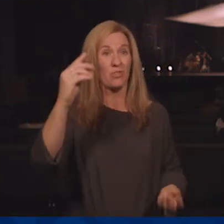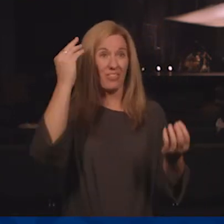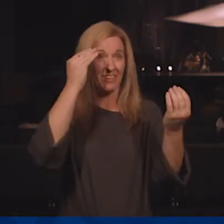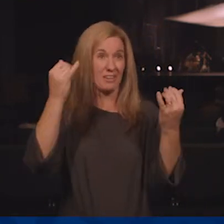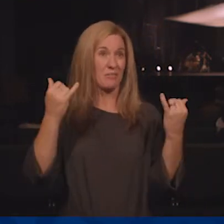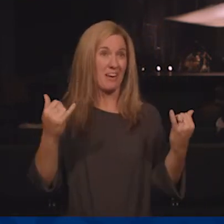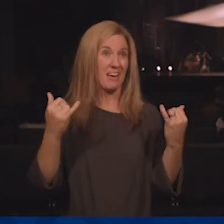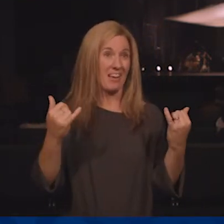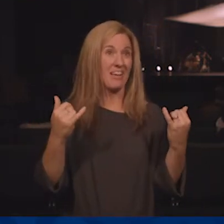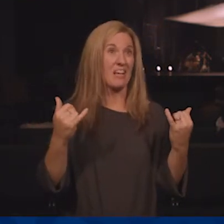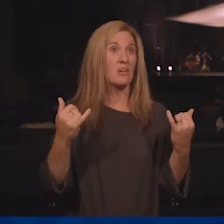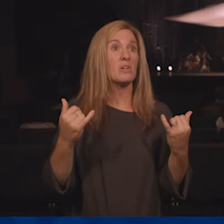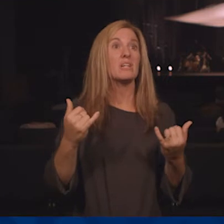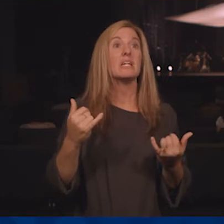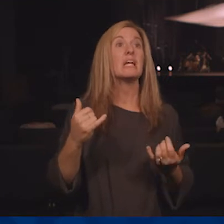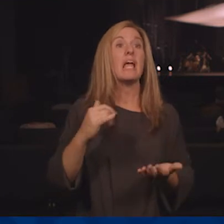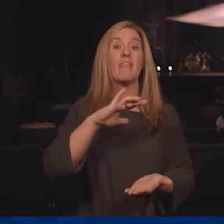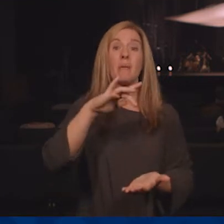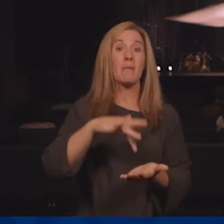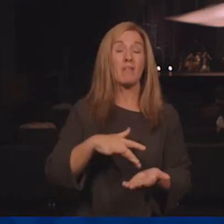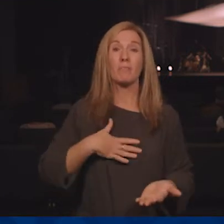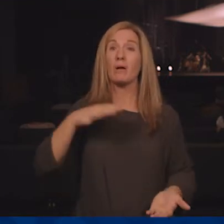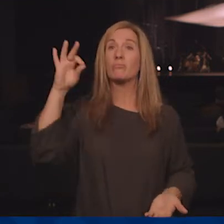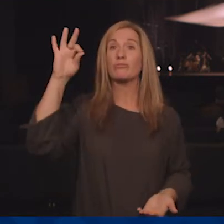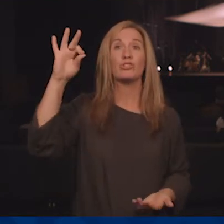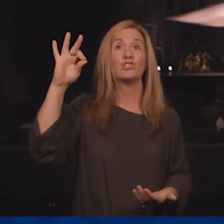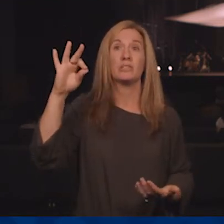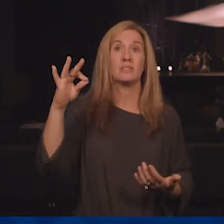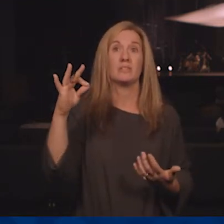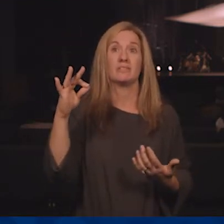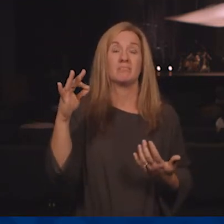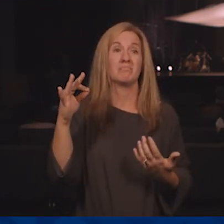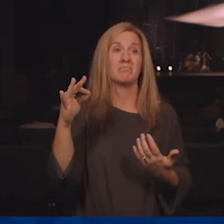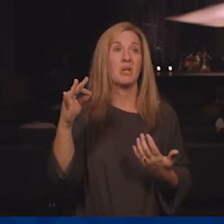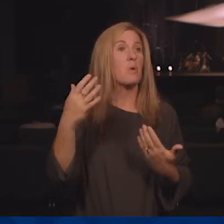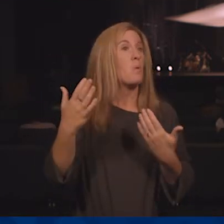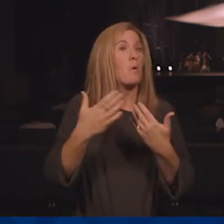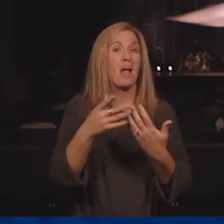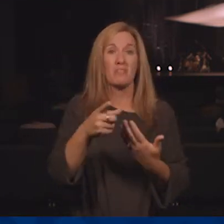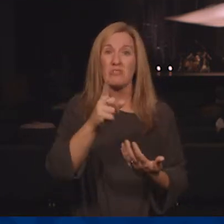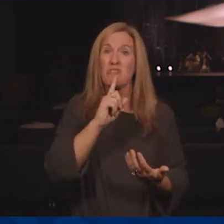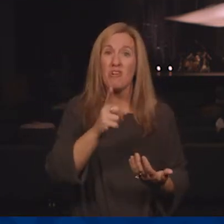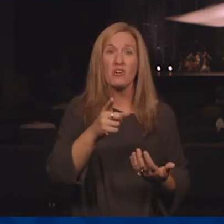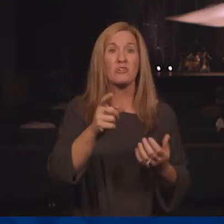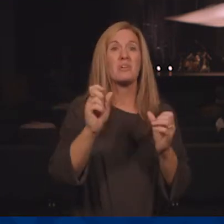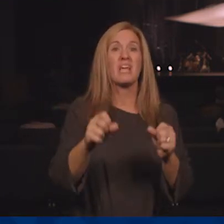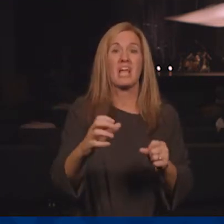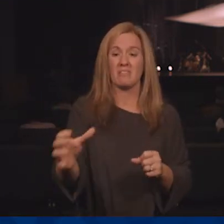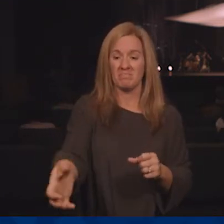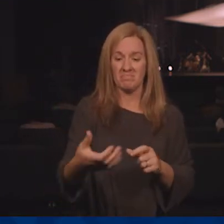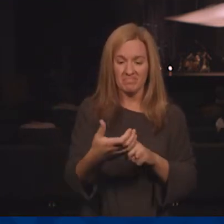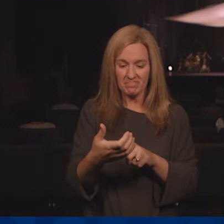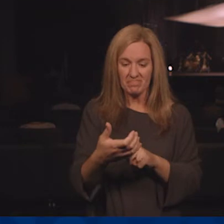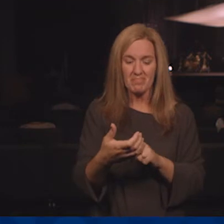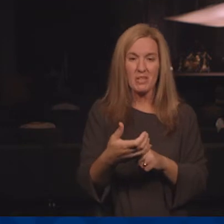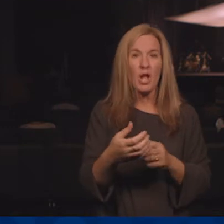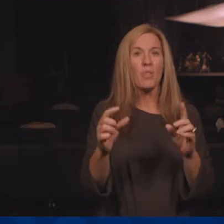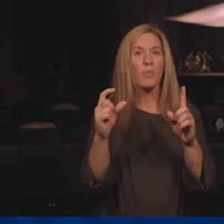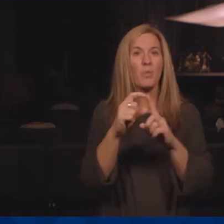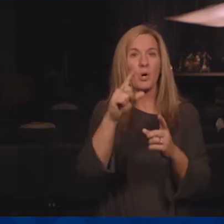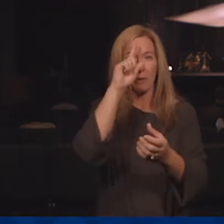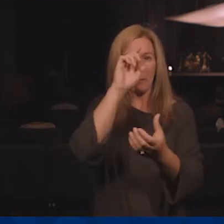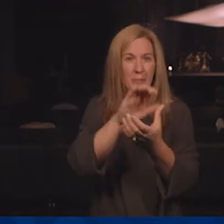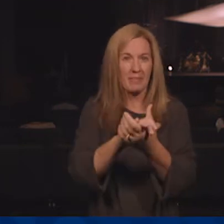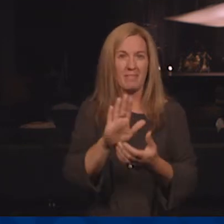right now, in the middle of this preach, wherever you are, you can grab your phone, you can text the word believe